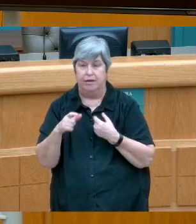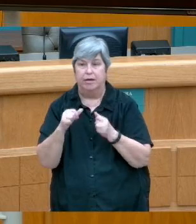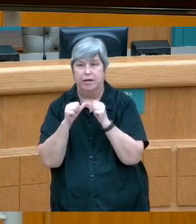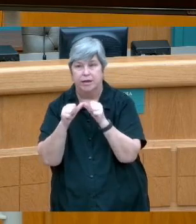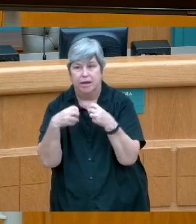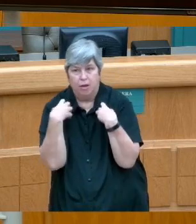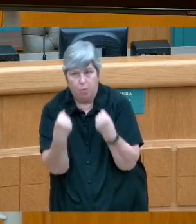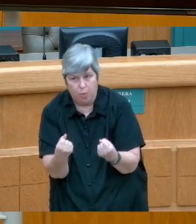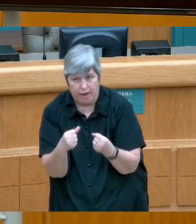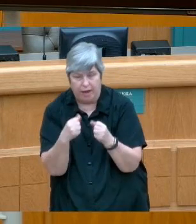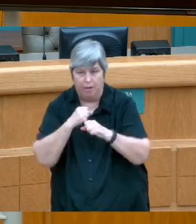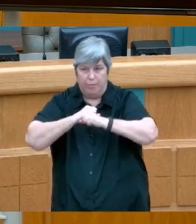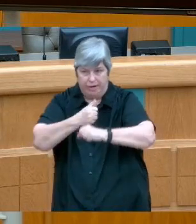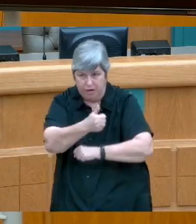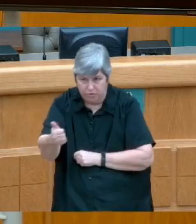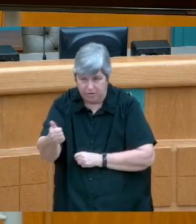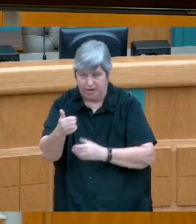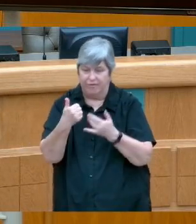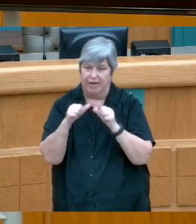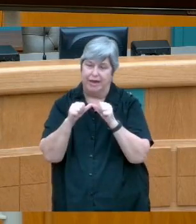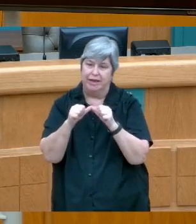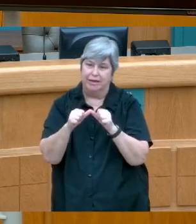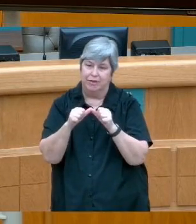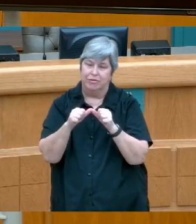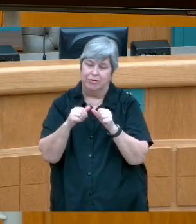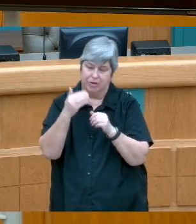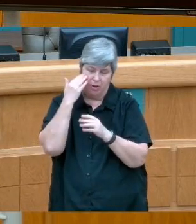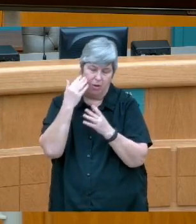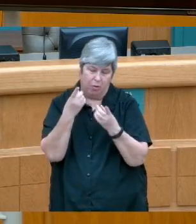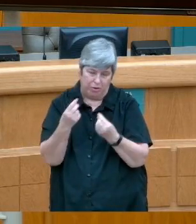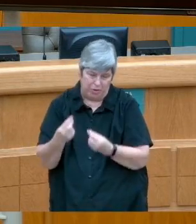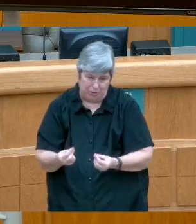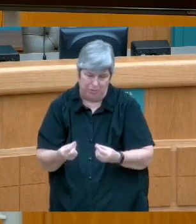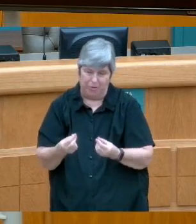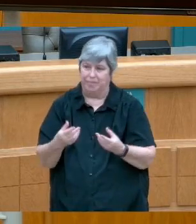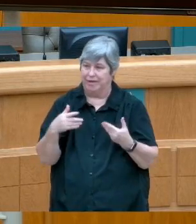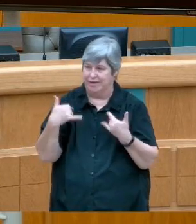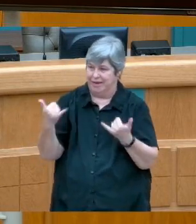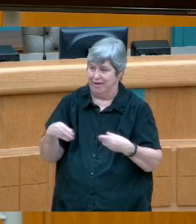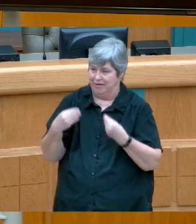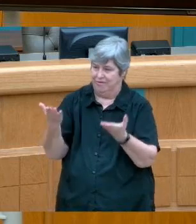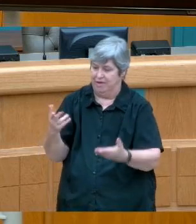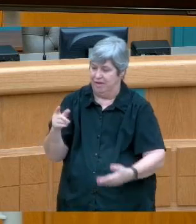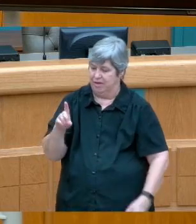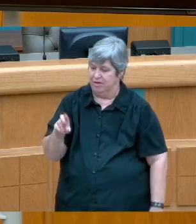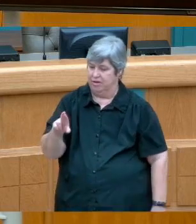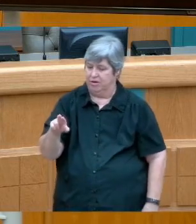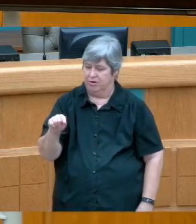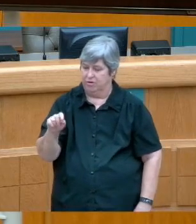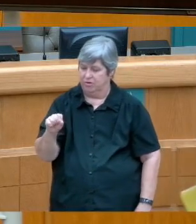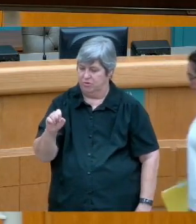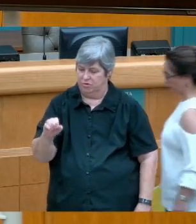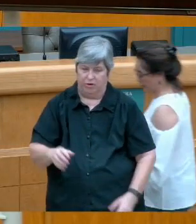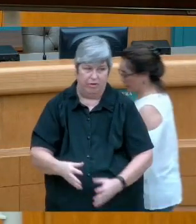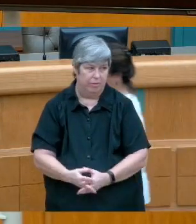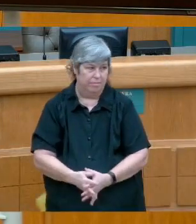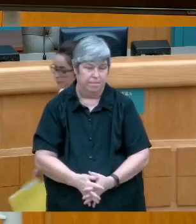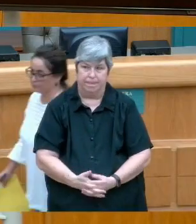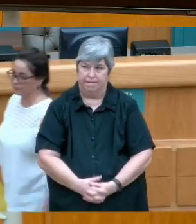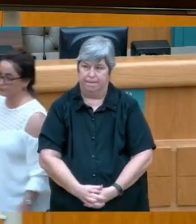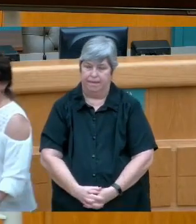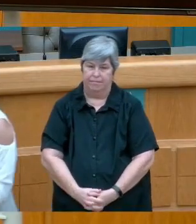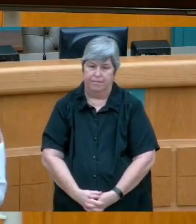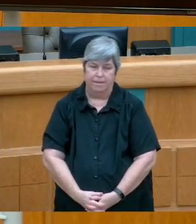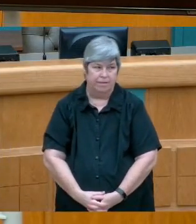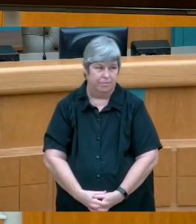stay protected, and stay informed. I will now turn it over to Dr. Tussaud. El Distrito de Salud ha